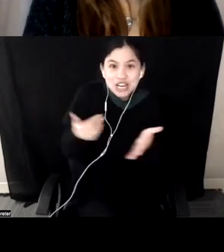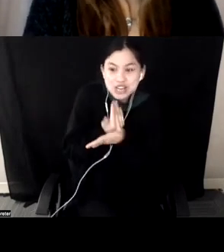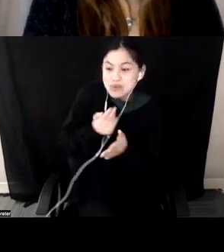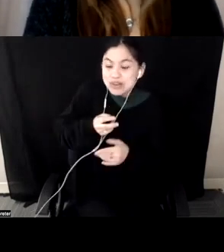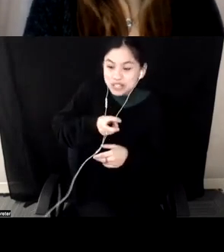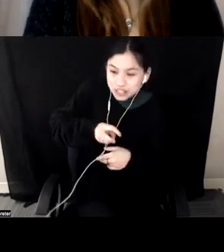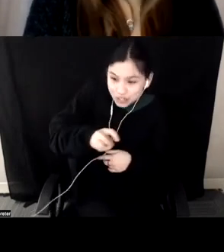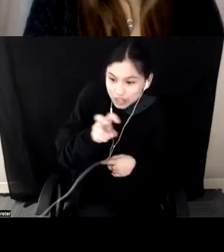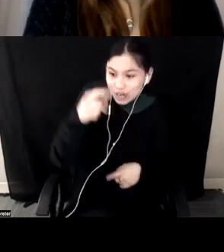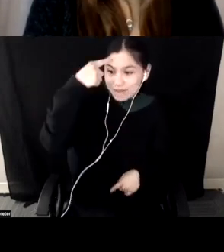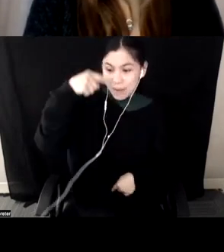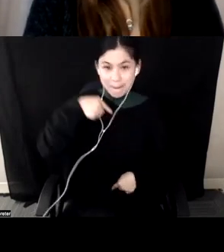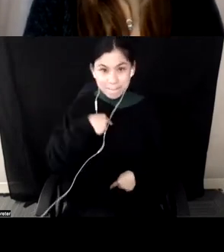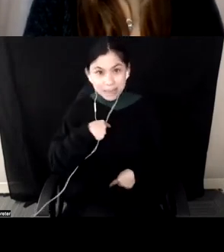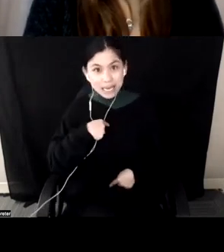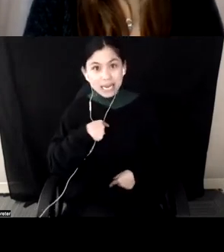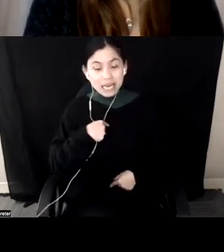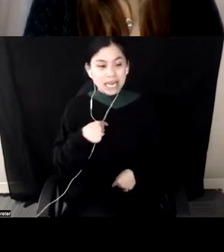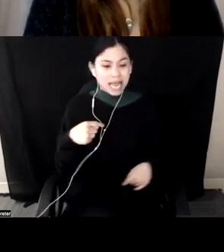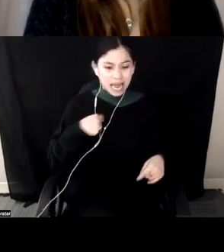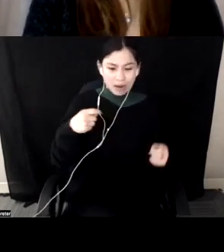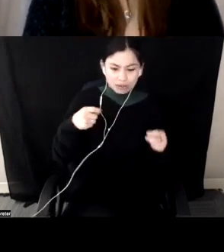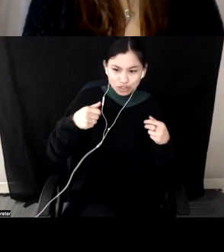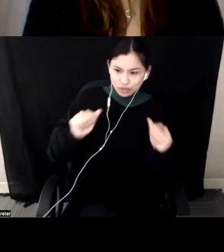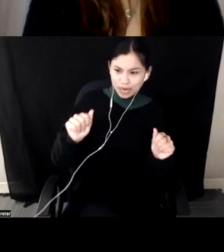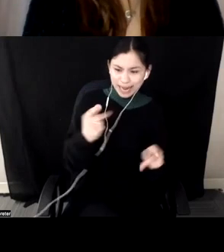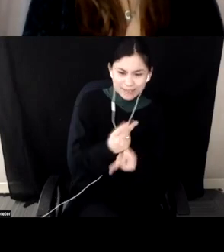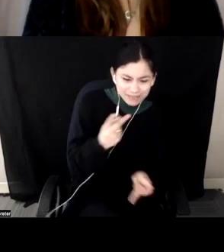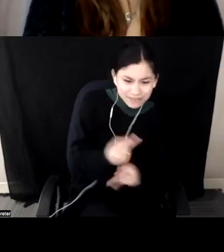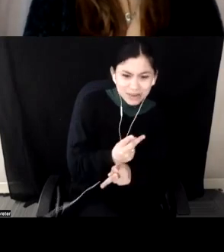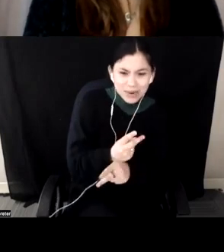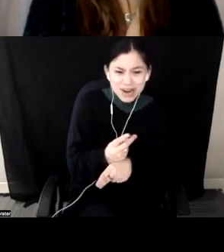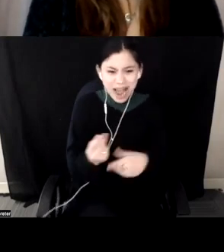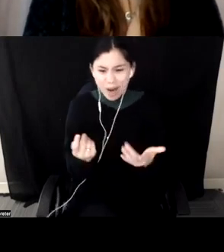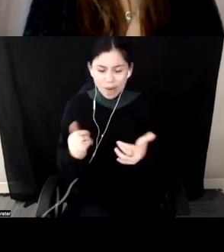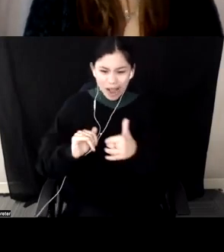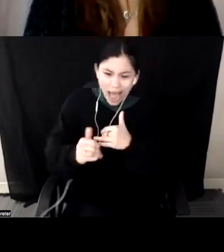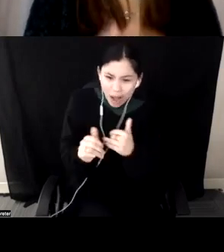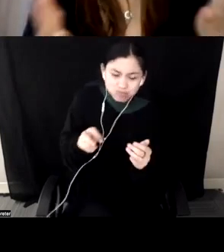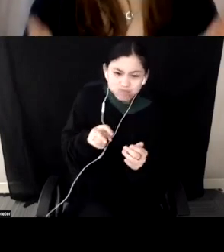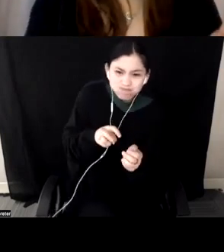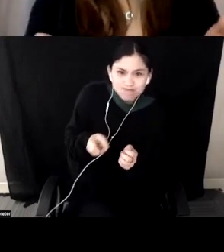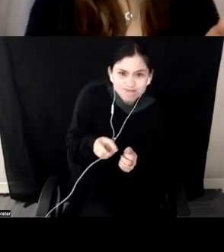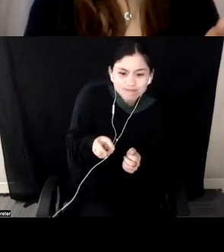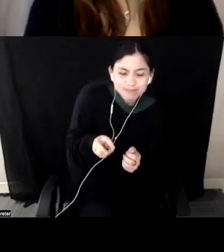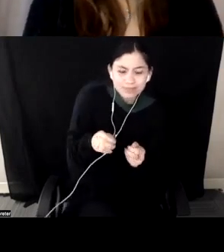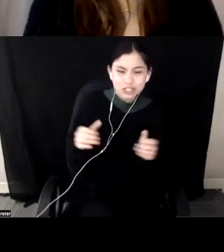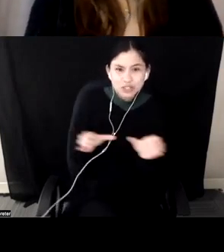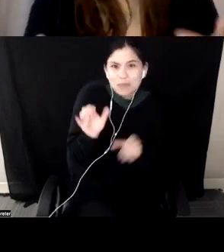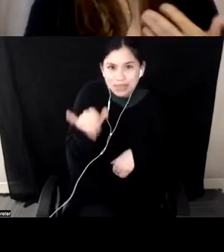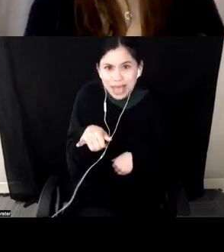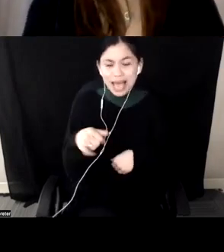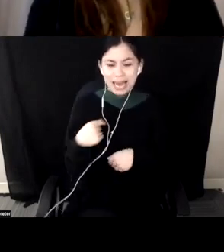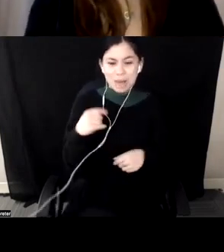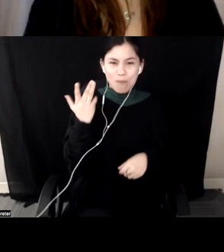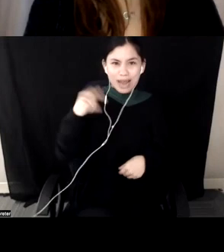just, figuring it out. And I felt somewhat prepared because I had done this once and